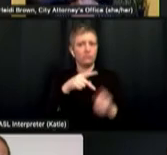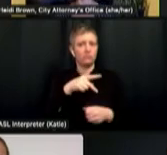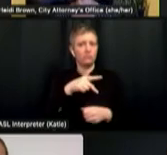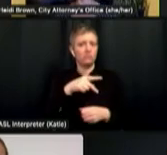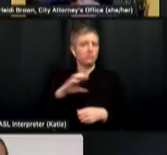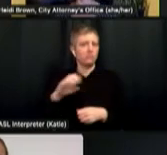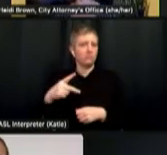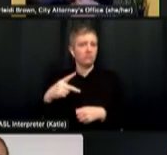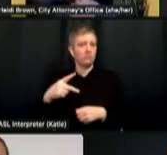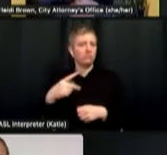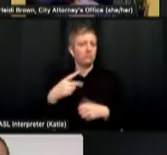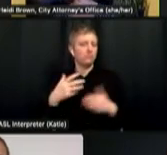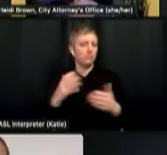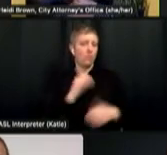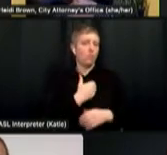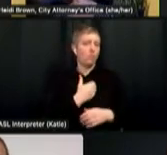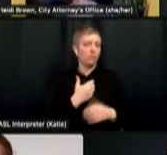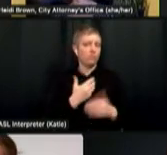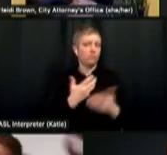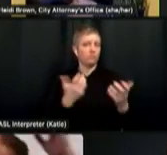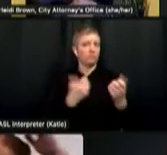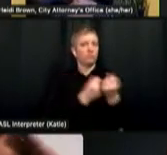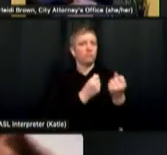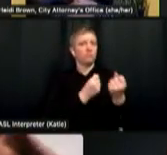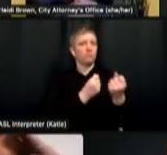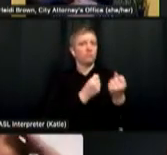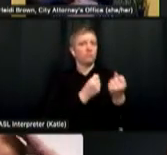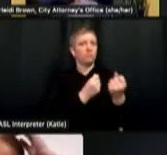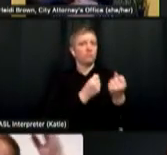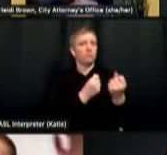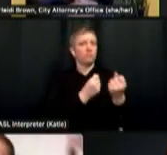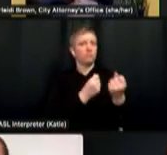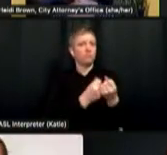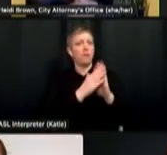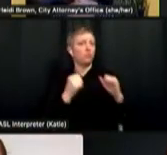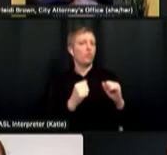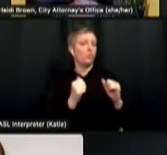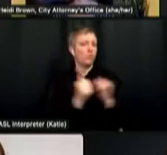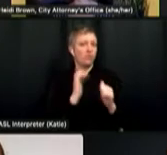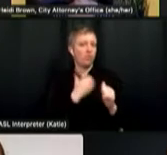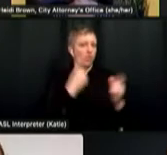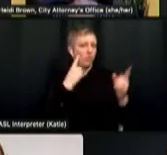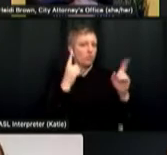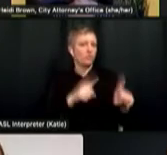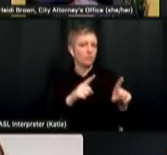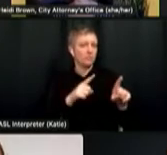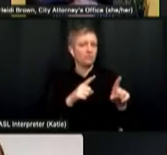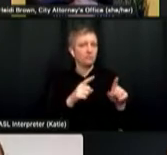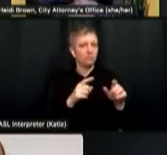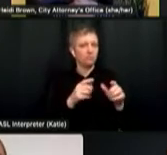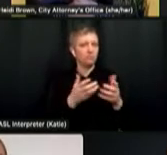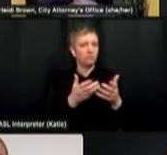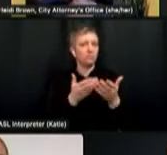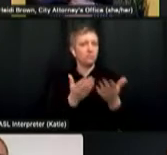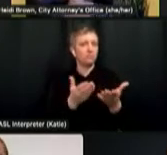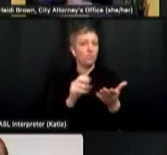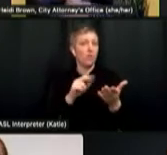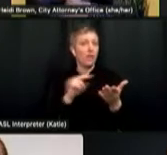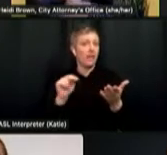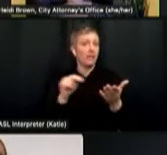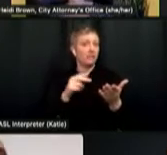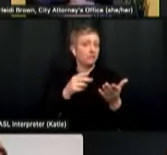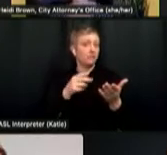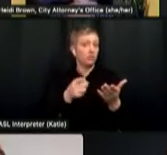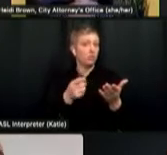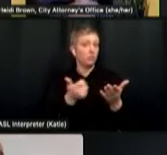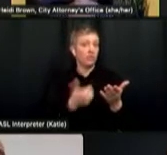strong with the agreement and settlement and community. And is there anything for time's